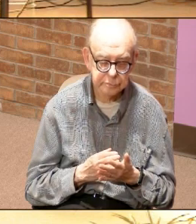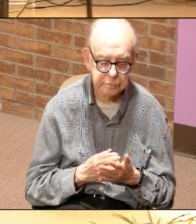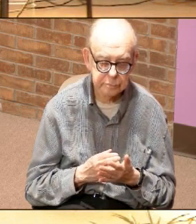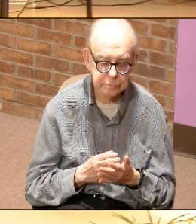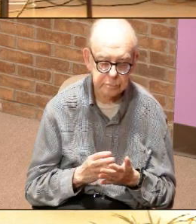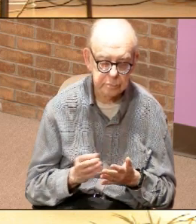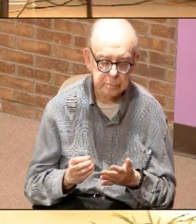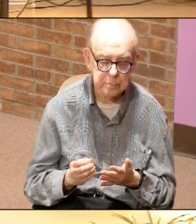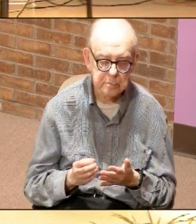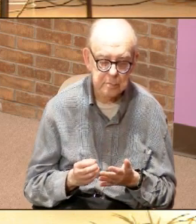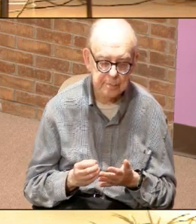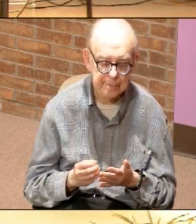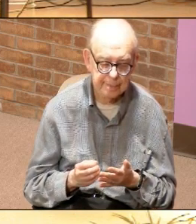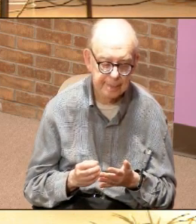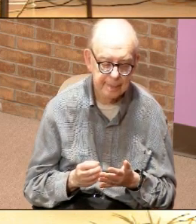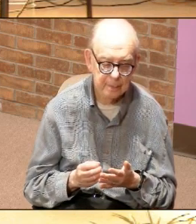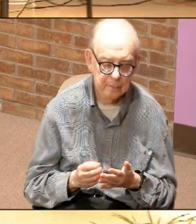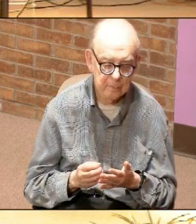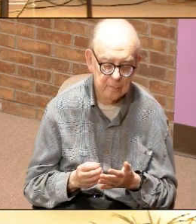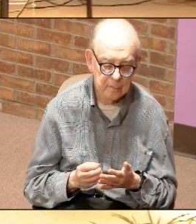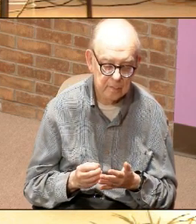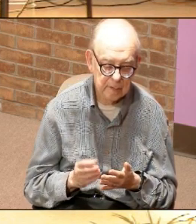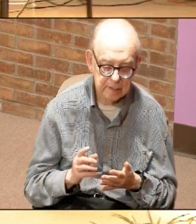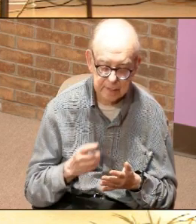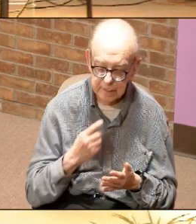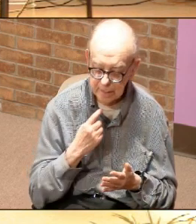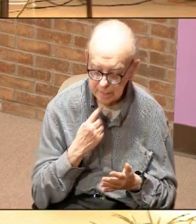and just, what do you got to say to me, Lord?"